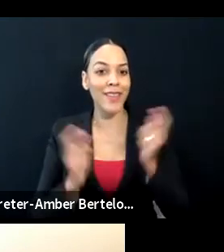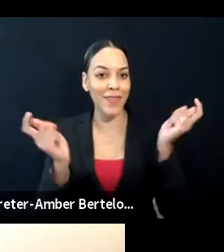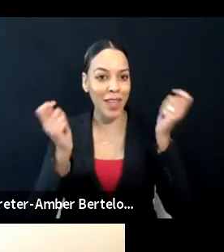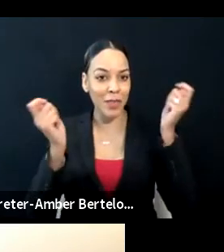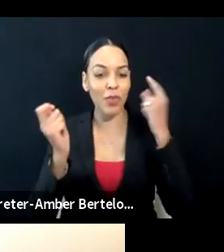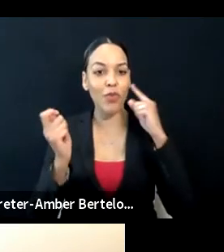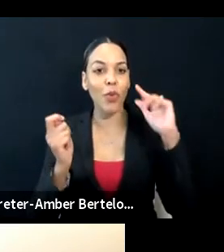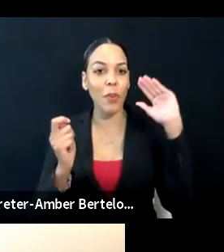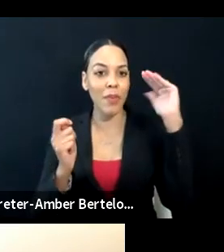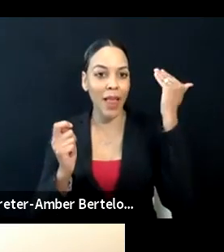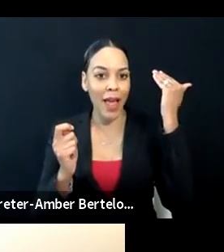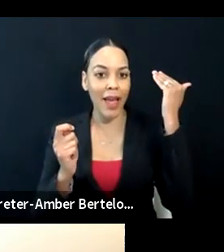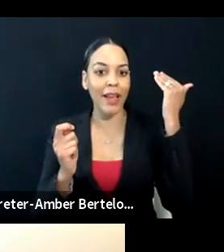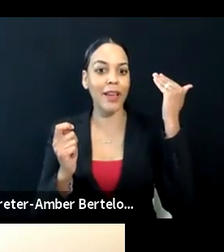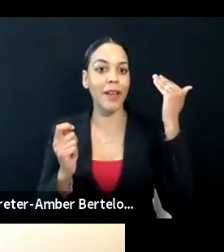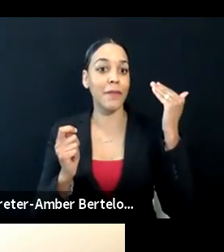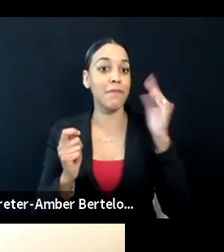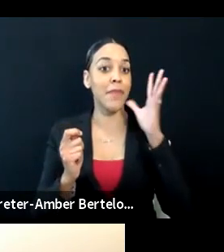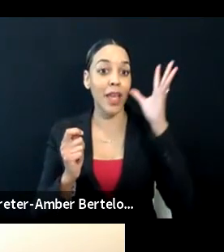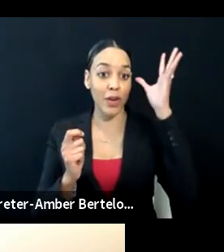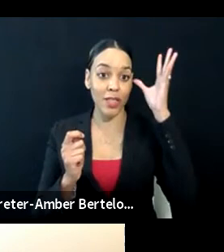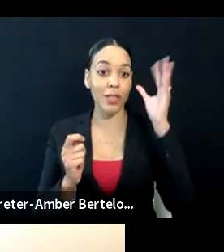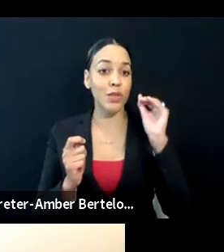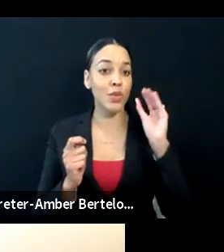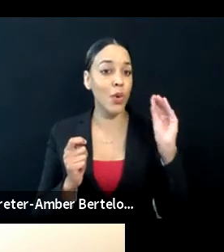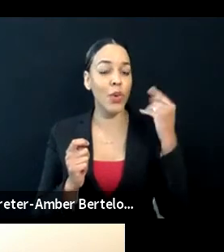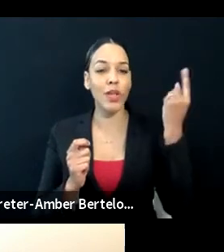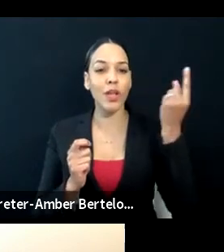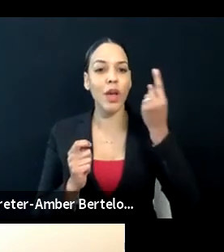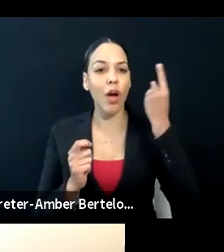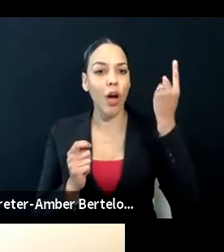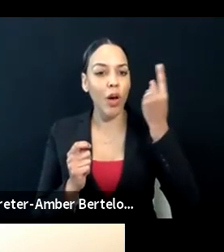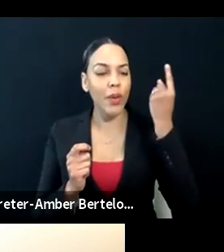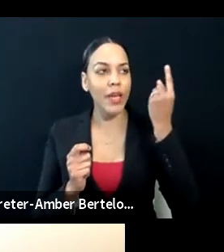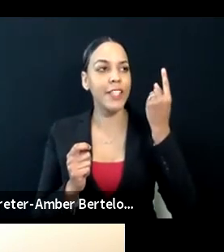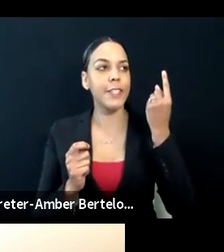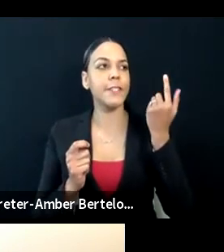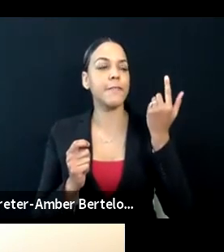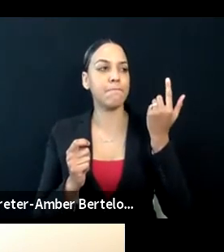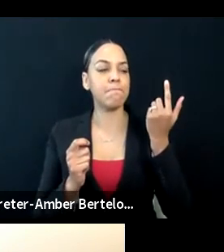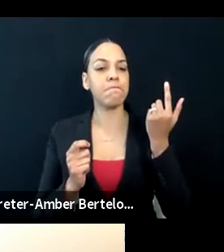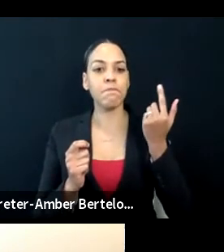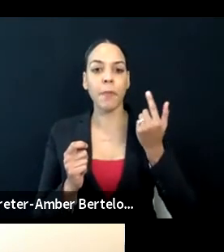Black parents. So it's always, oh, my